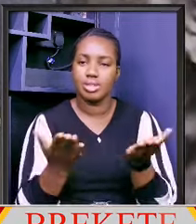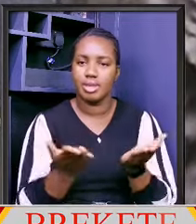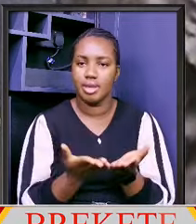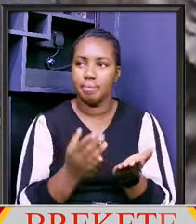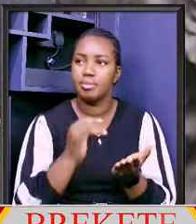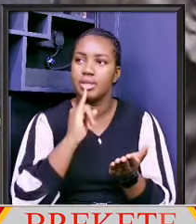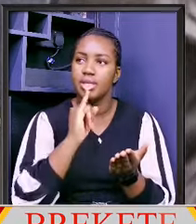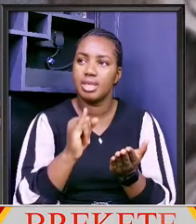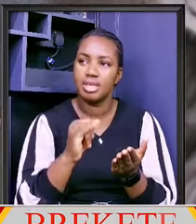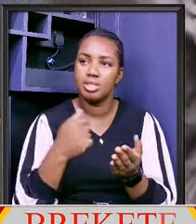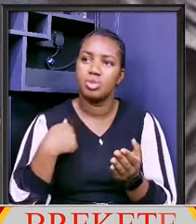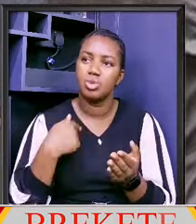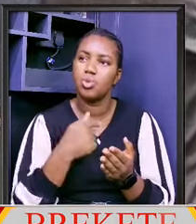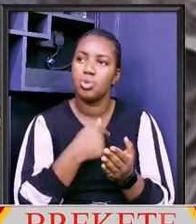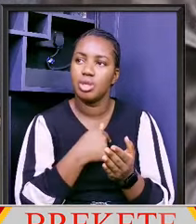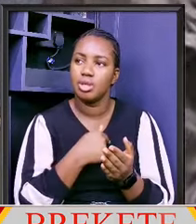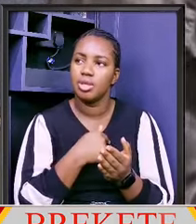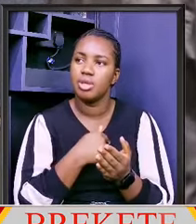is